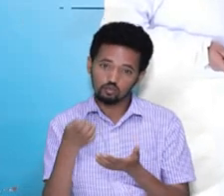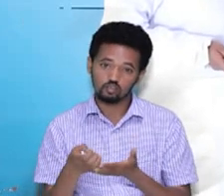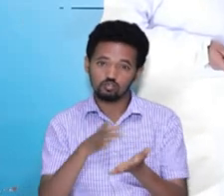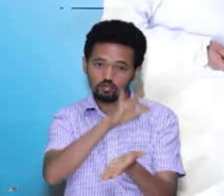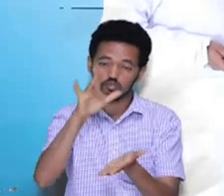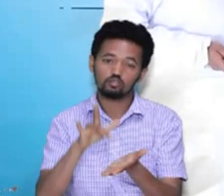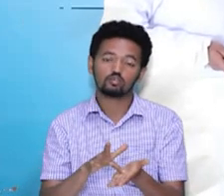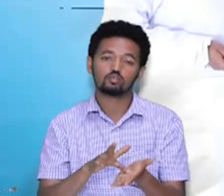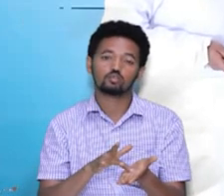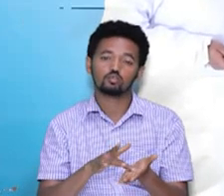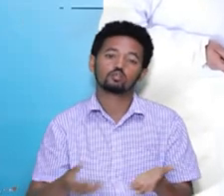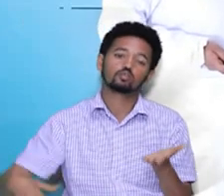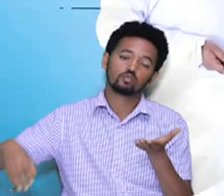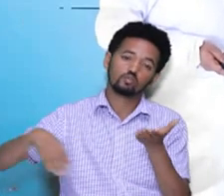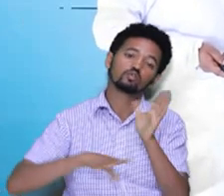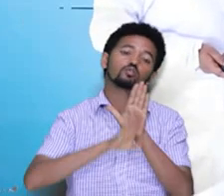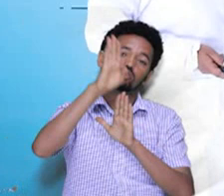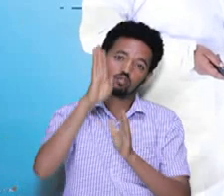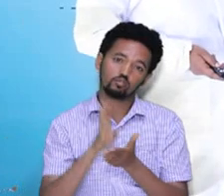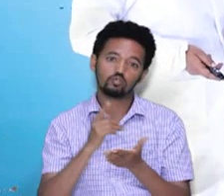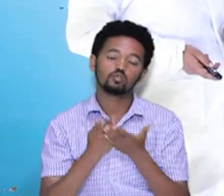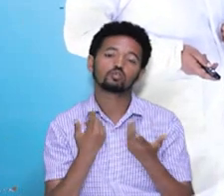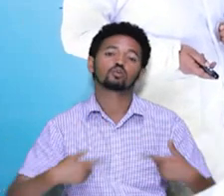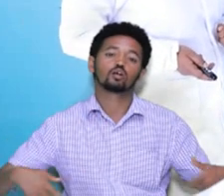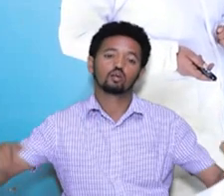sectors are little developed in this region.